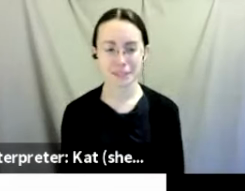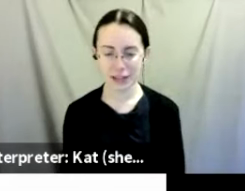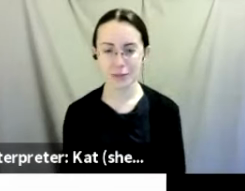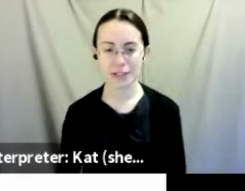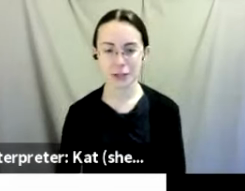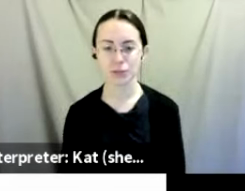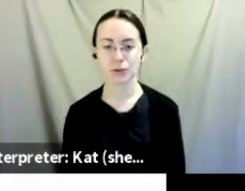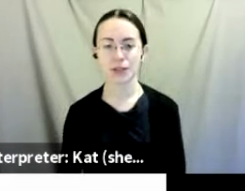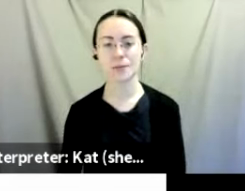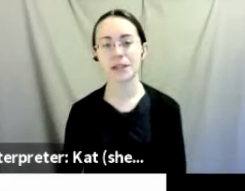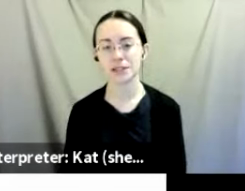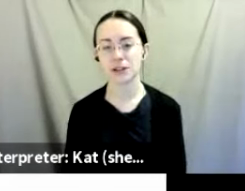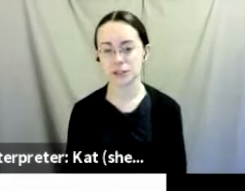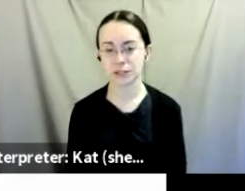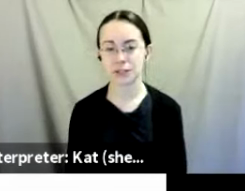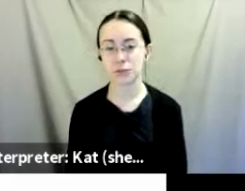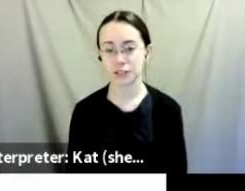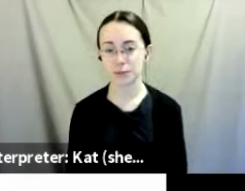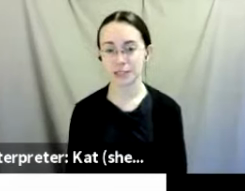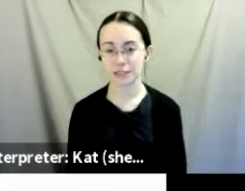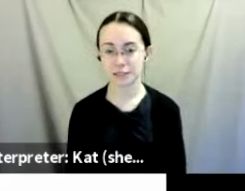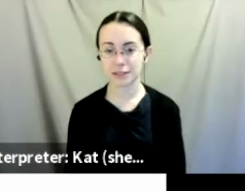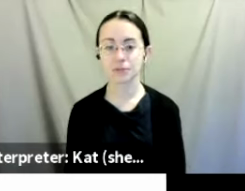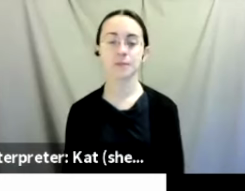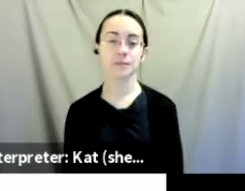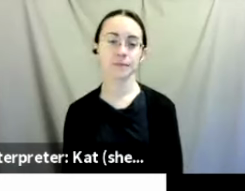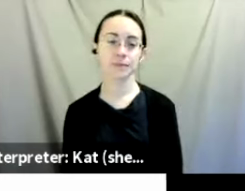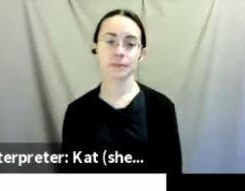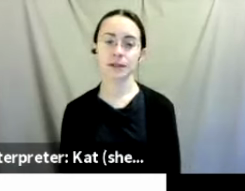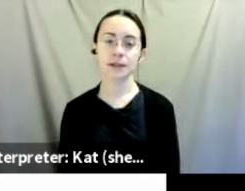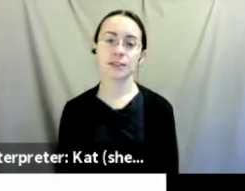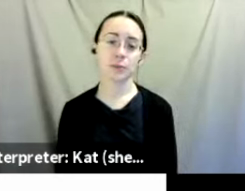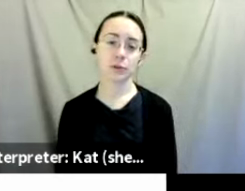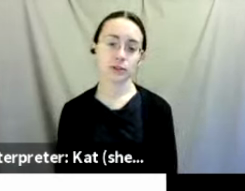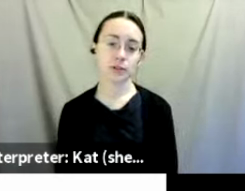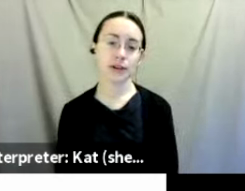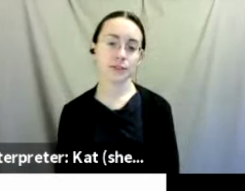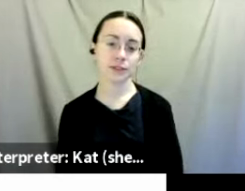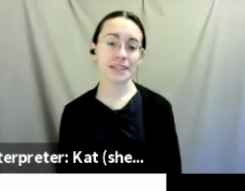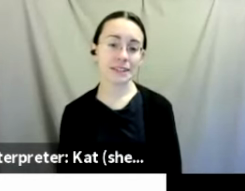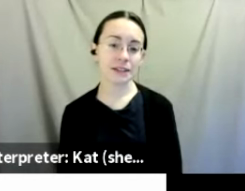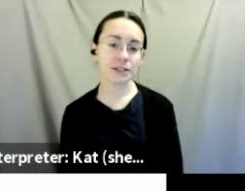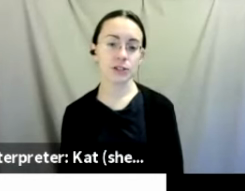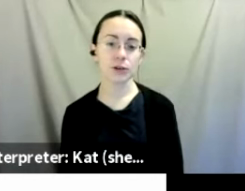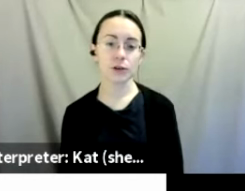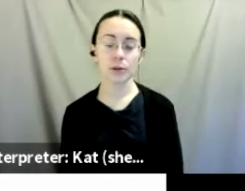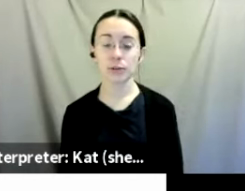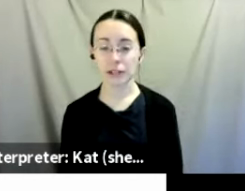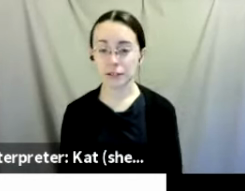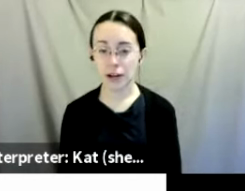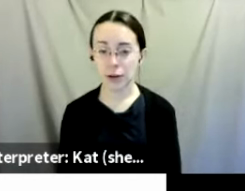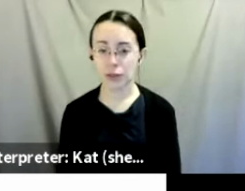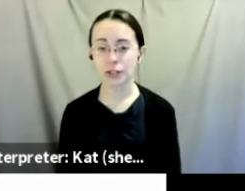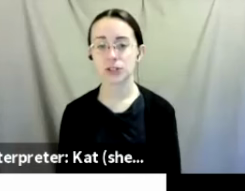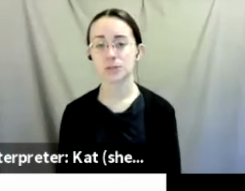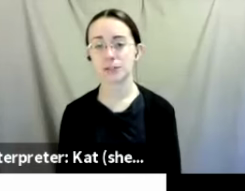is not the best option for them and also leads to more expenses. Deaf people are also less likely to know about